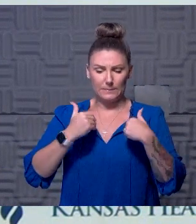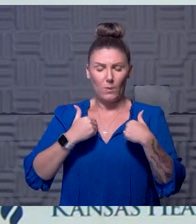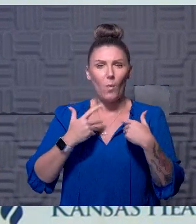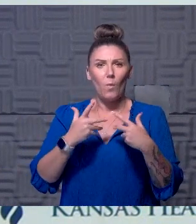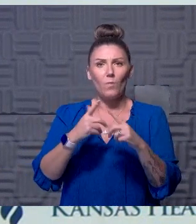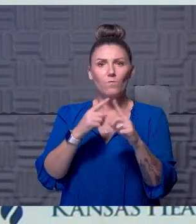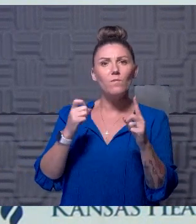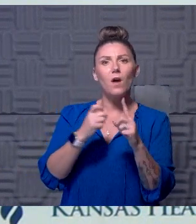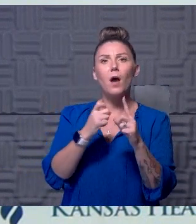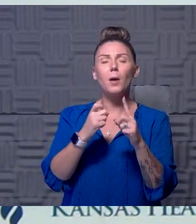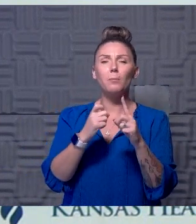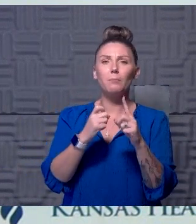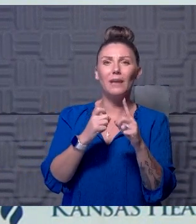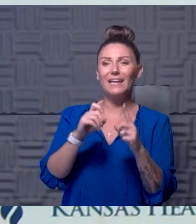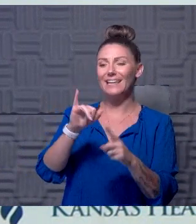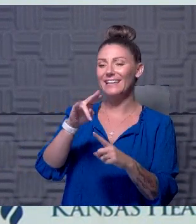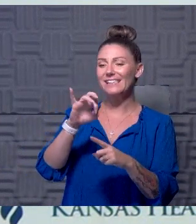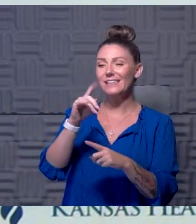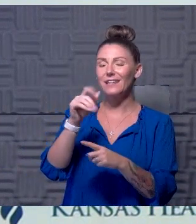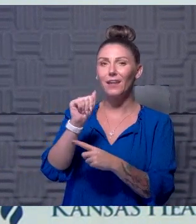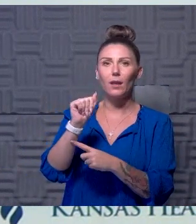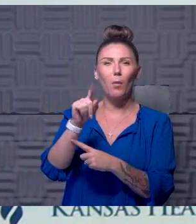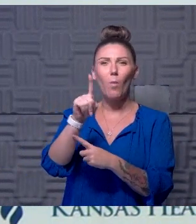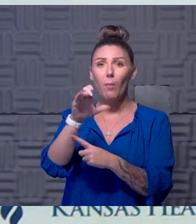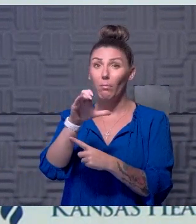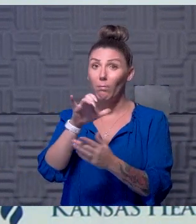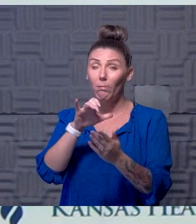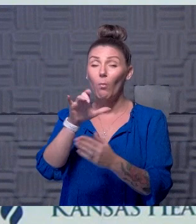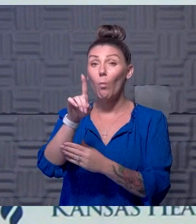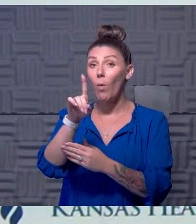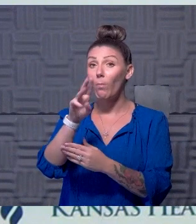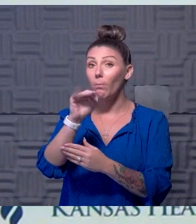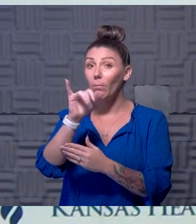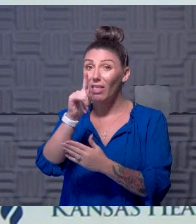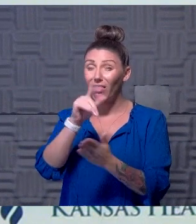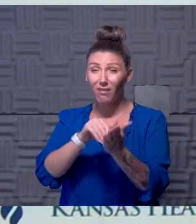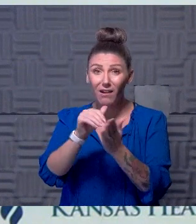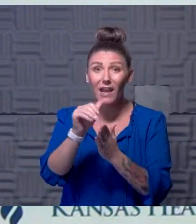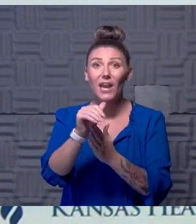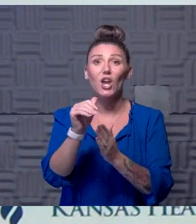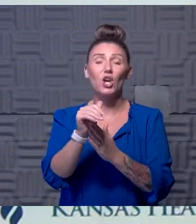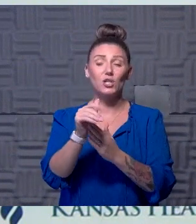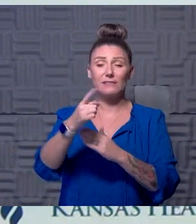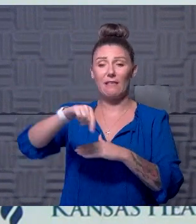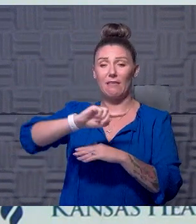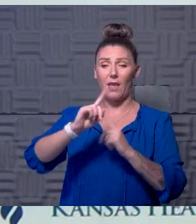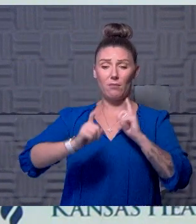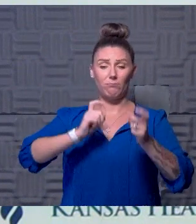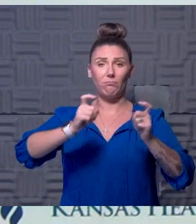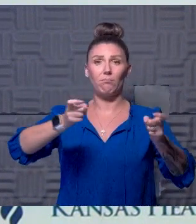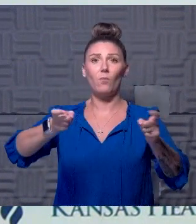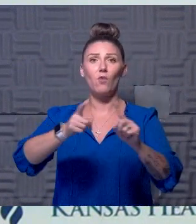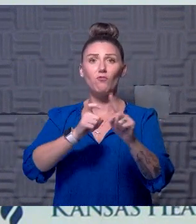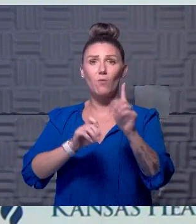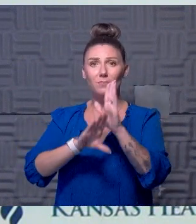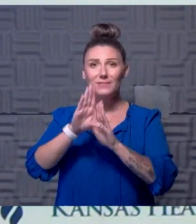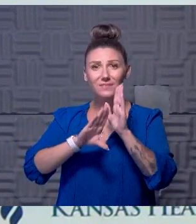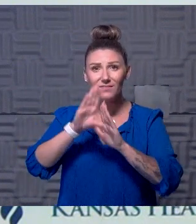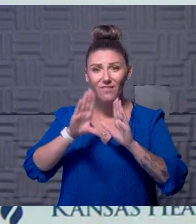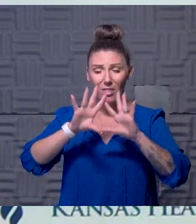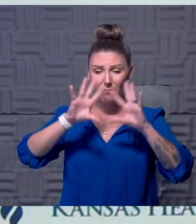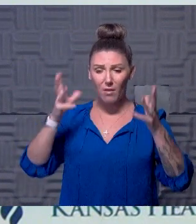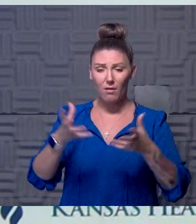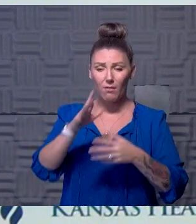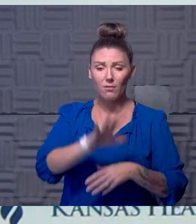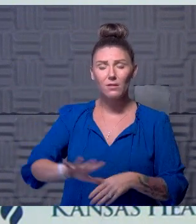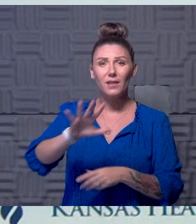millionaires, and they produce the vast majority of vaccines that are distributed among the developing world. These people